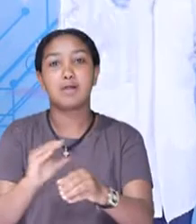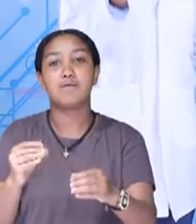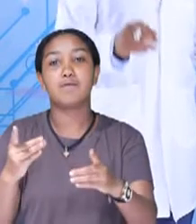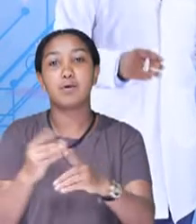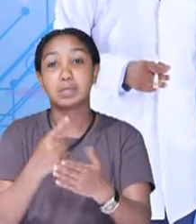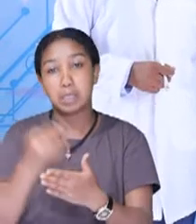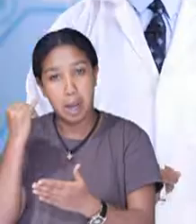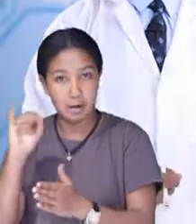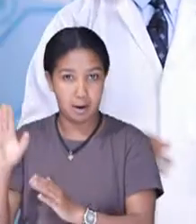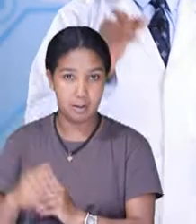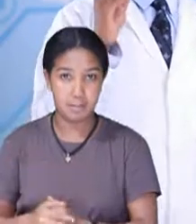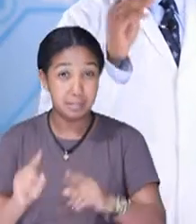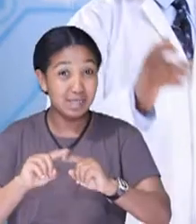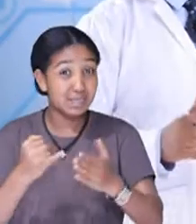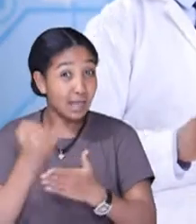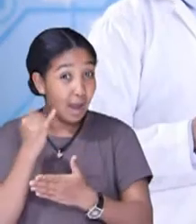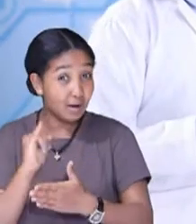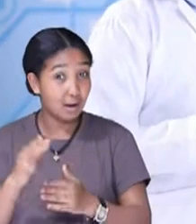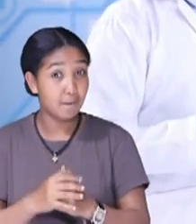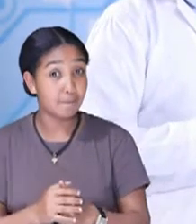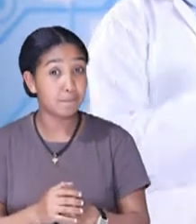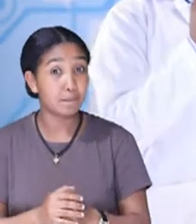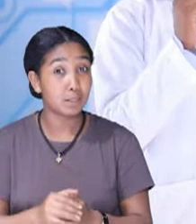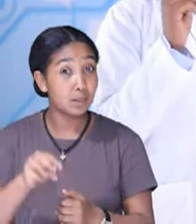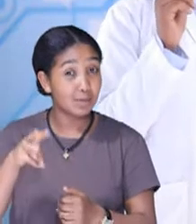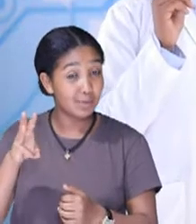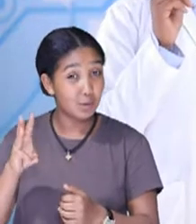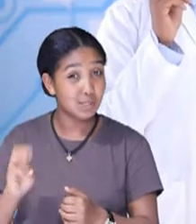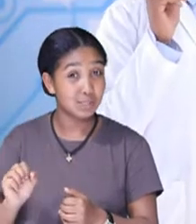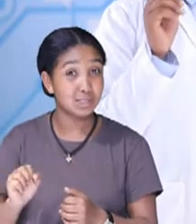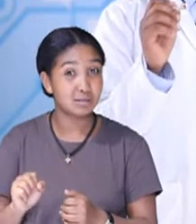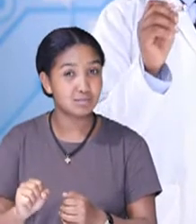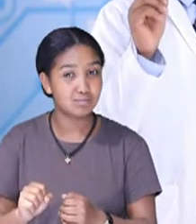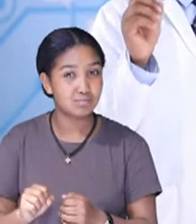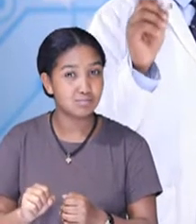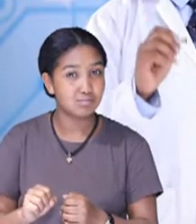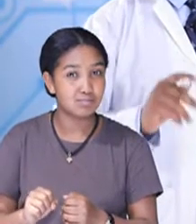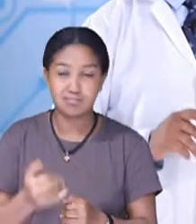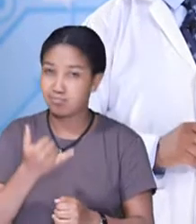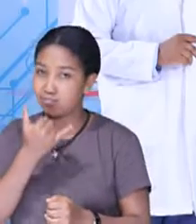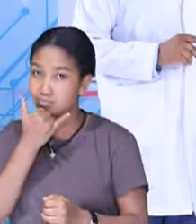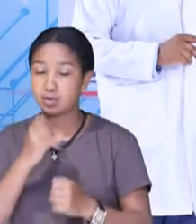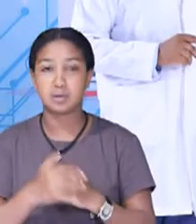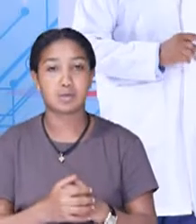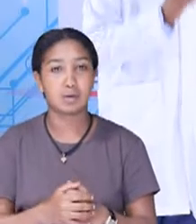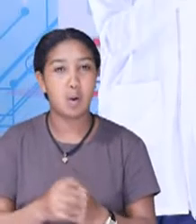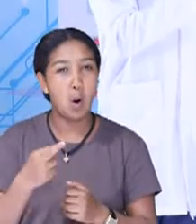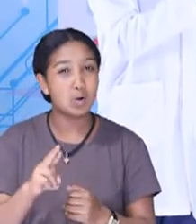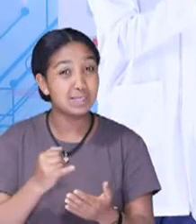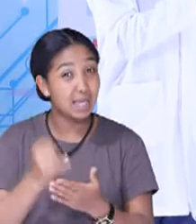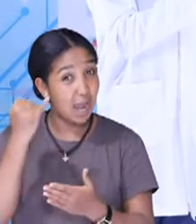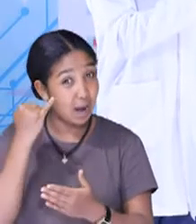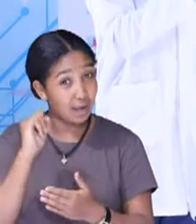This was his idea. But this idea was proved wrong, or